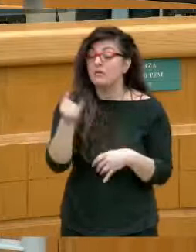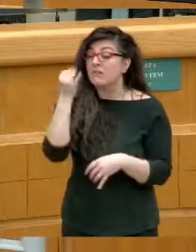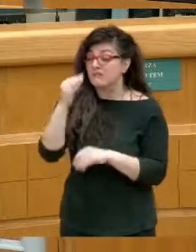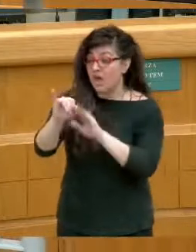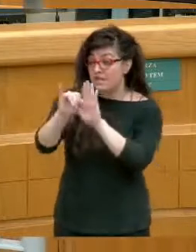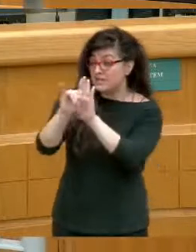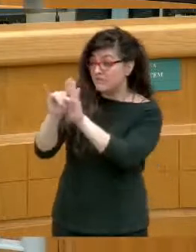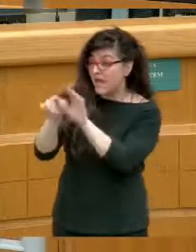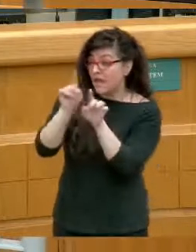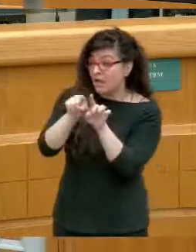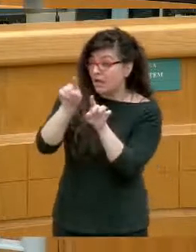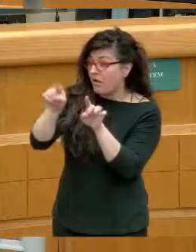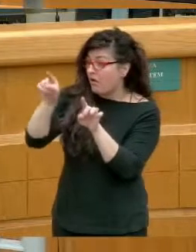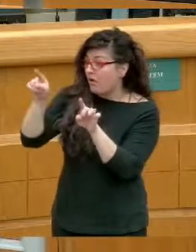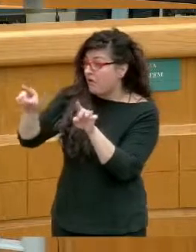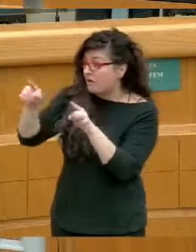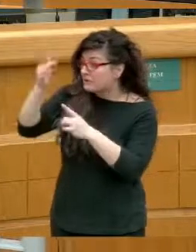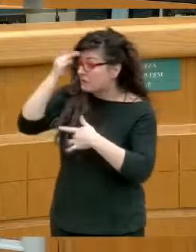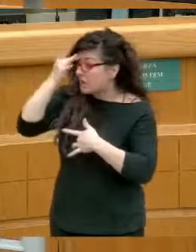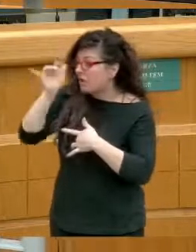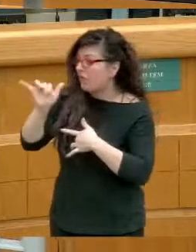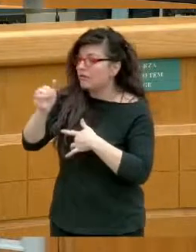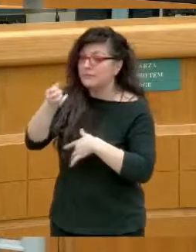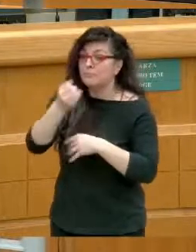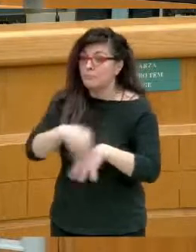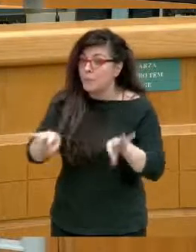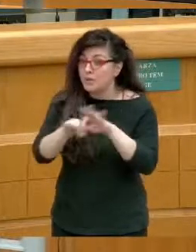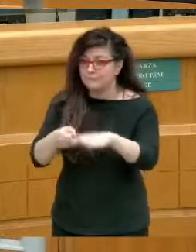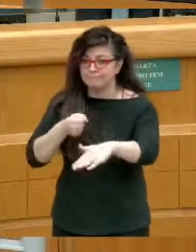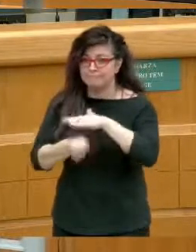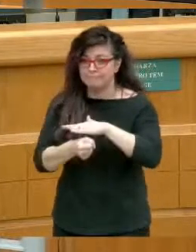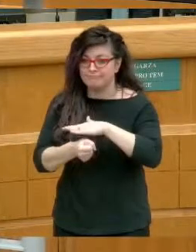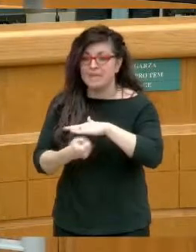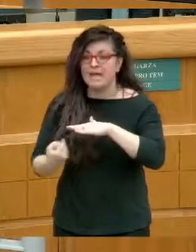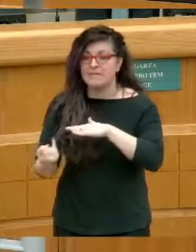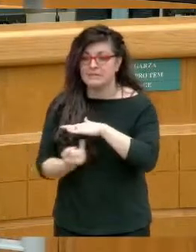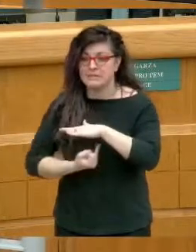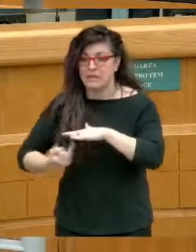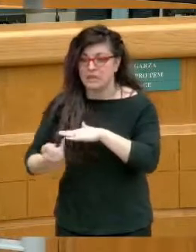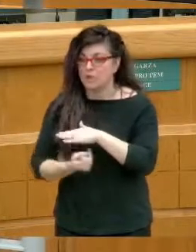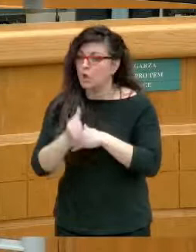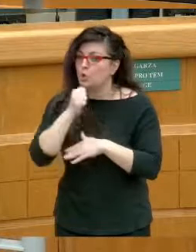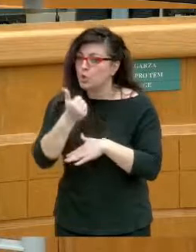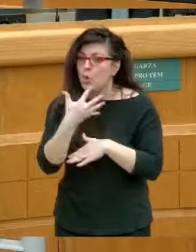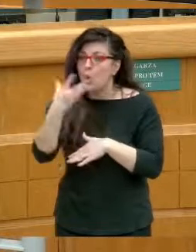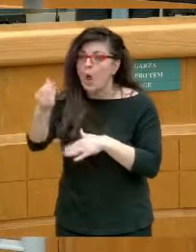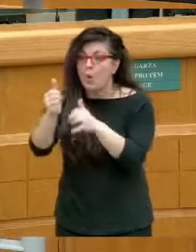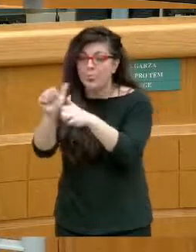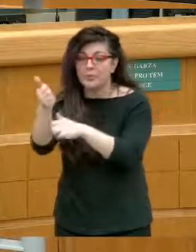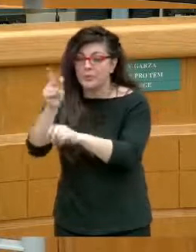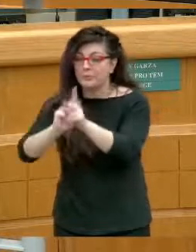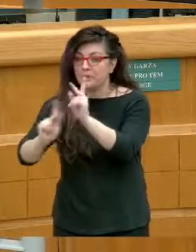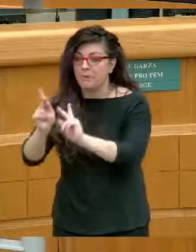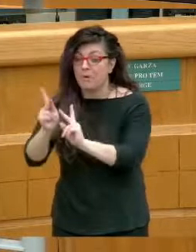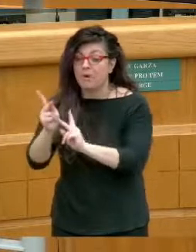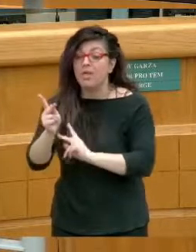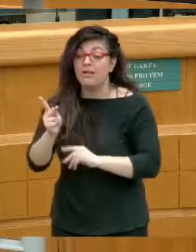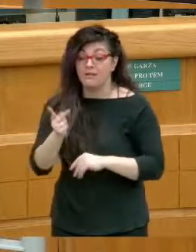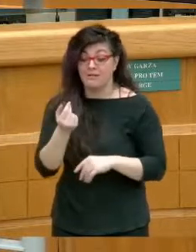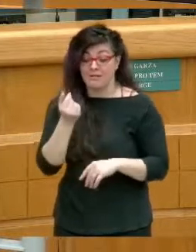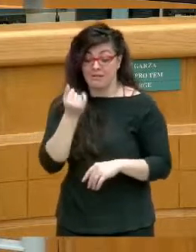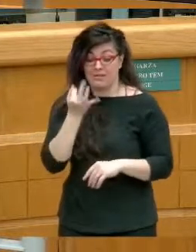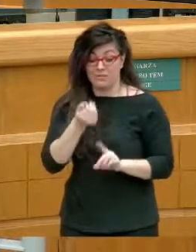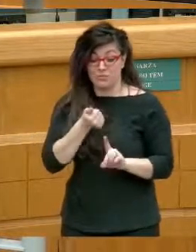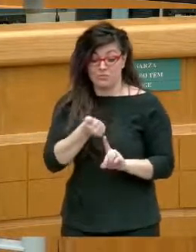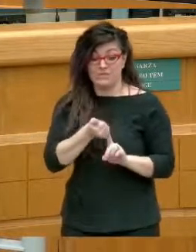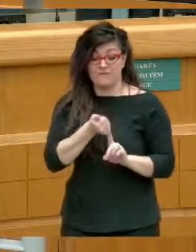very important to self-isolate and don't go out in public when you have it until 14 days after you were diagnosed,